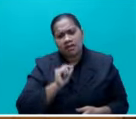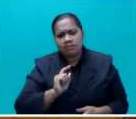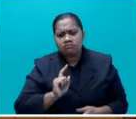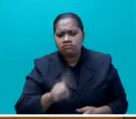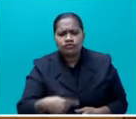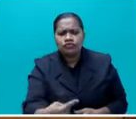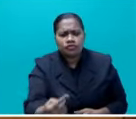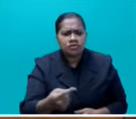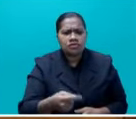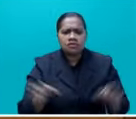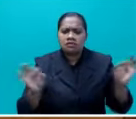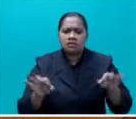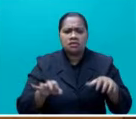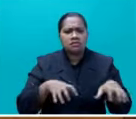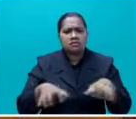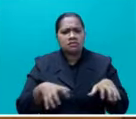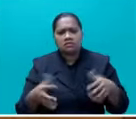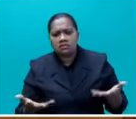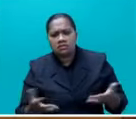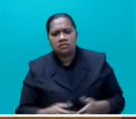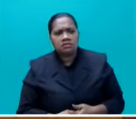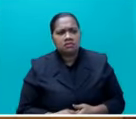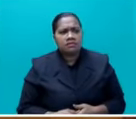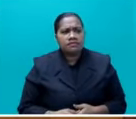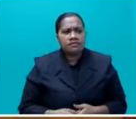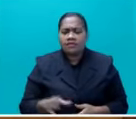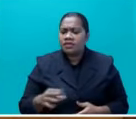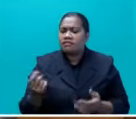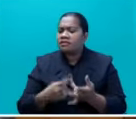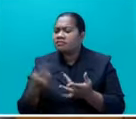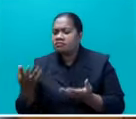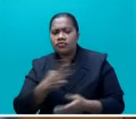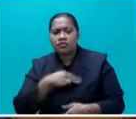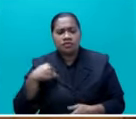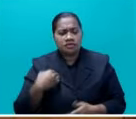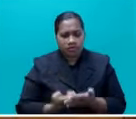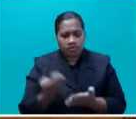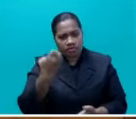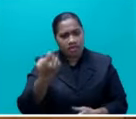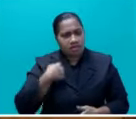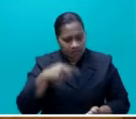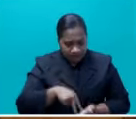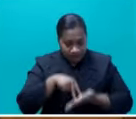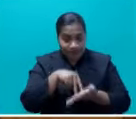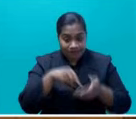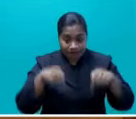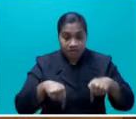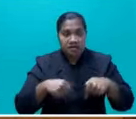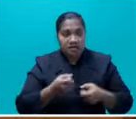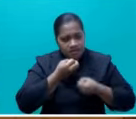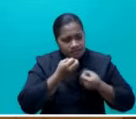not take any action on another blunder by the Honourable Minister of Economy? I have stood in this August House and stated, Mr. Speaker,